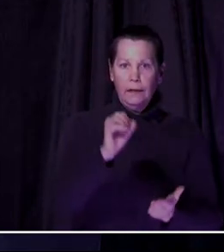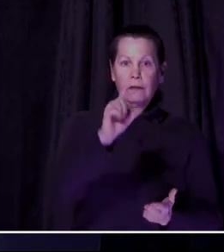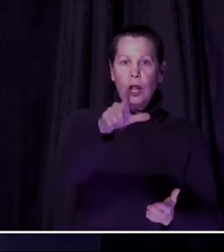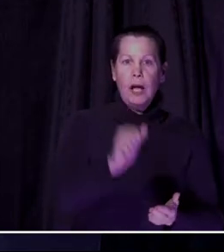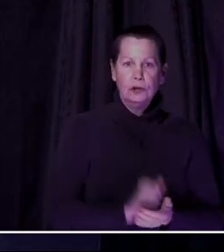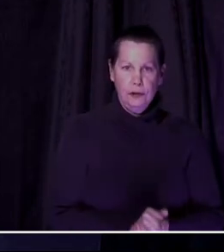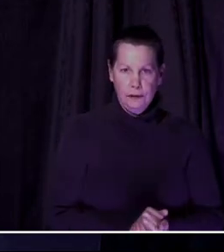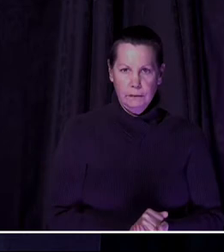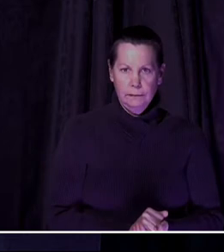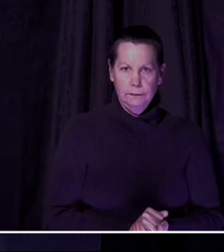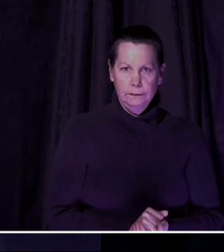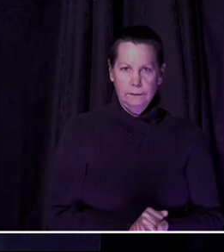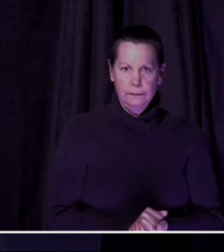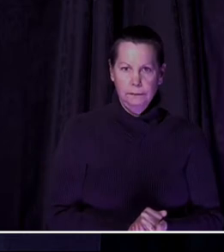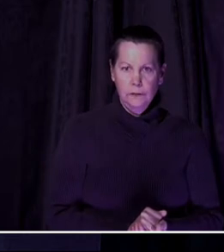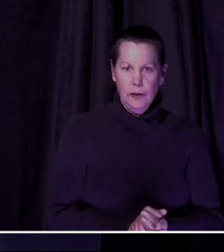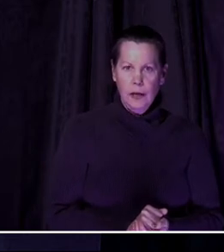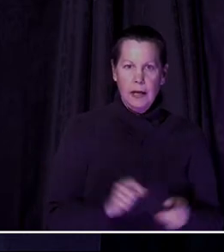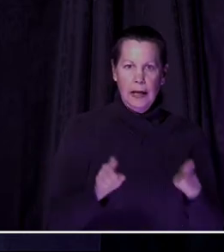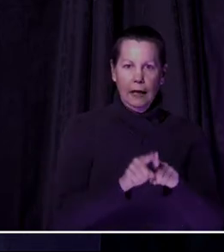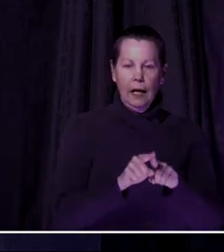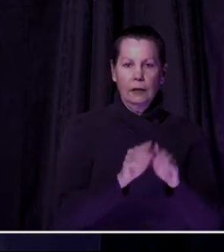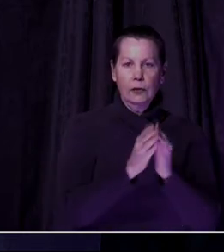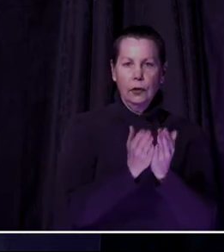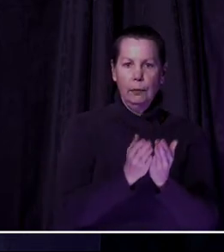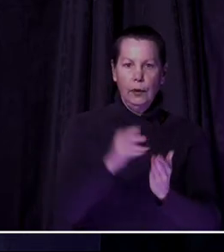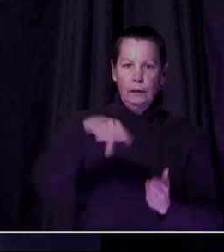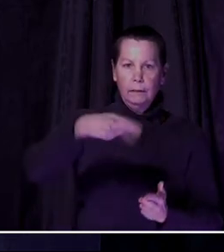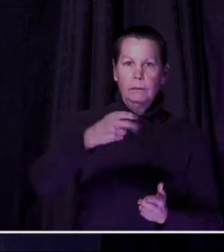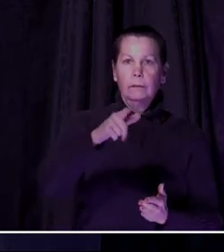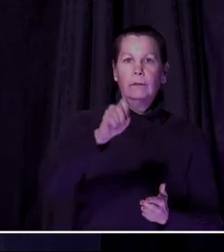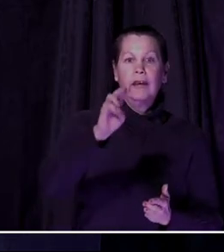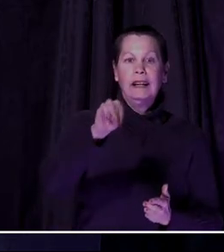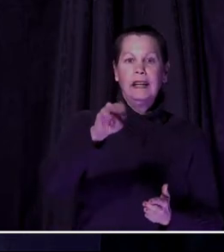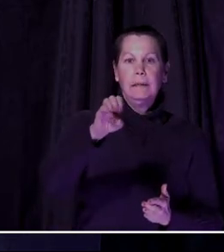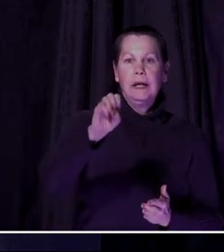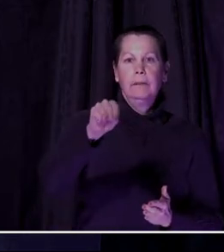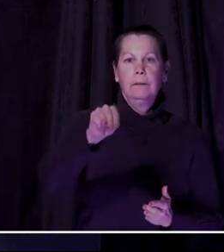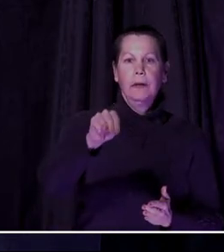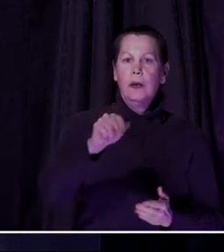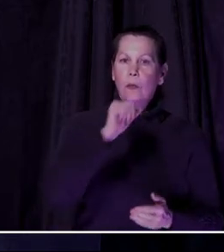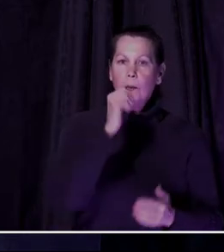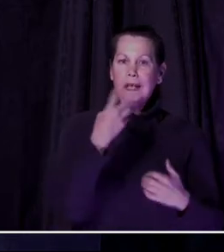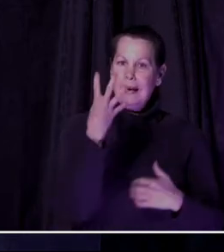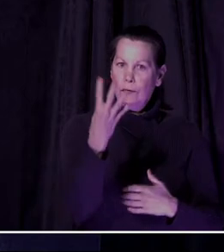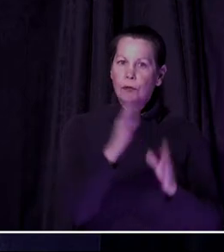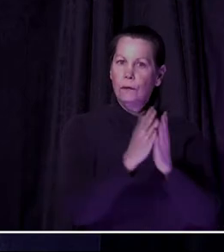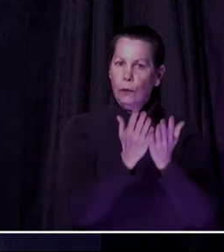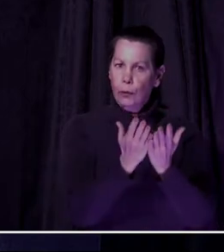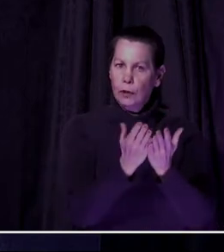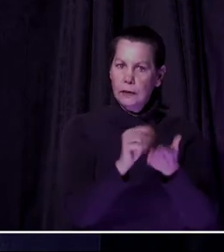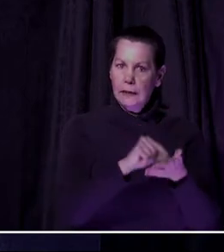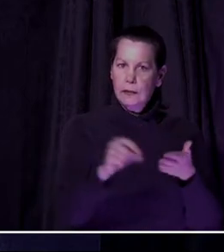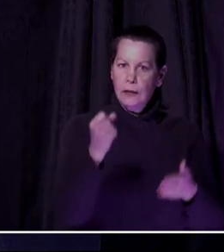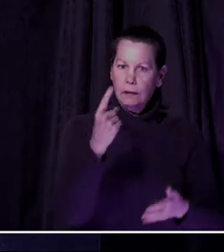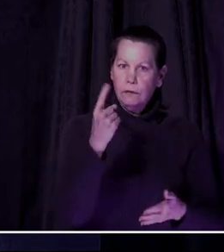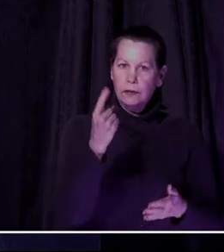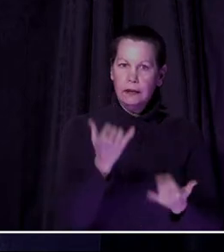Colossians, and also the book of Philemon. We wouldn't have those four. And then verse 11